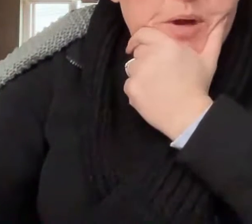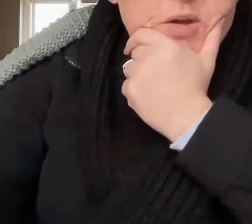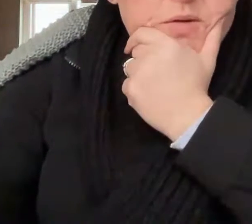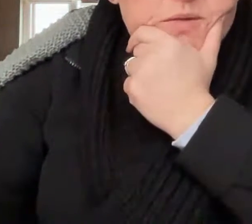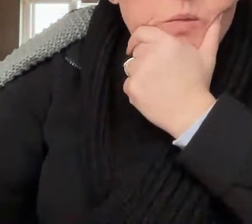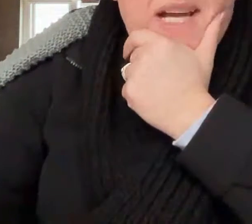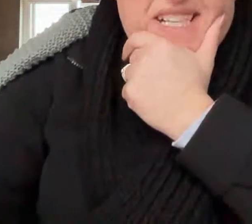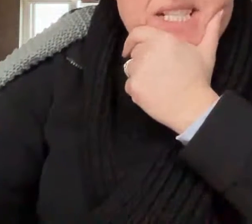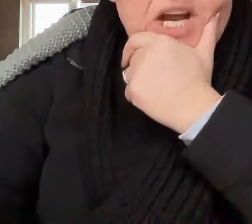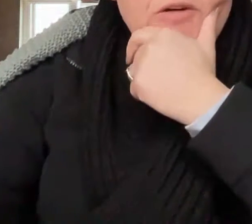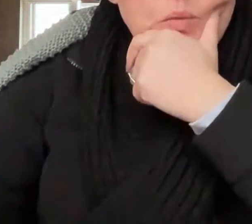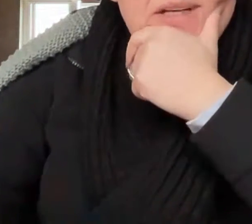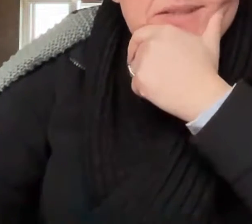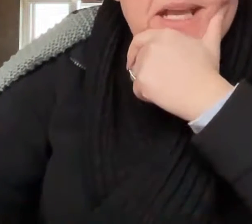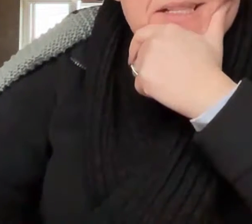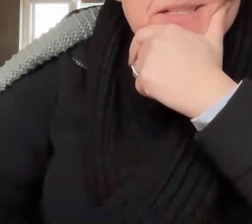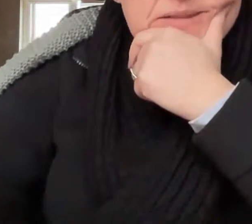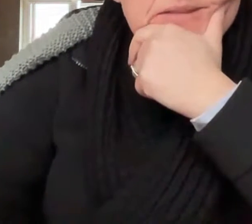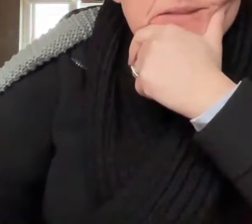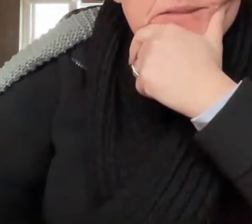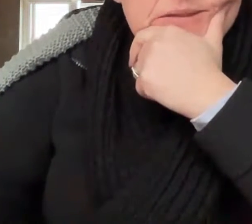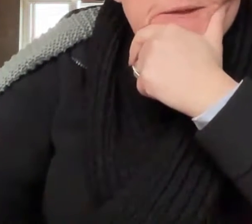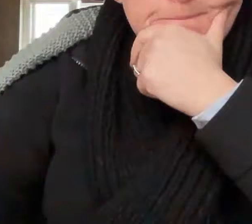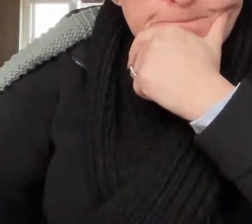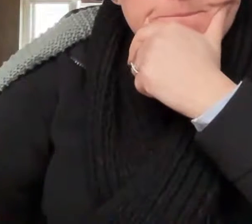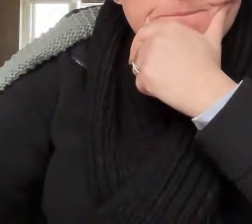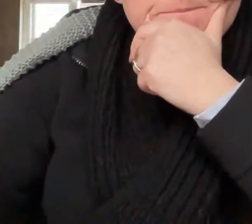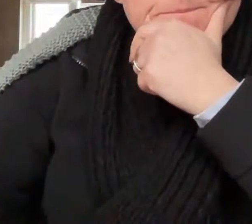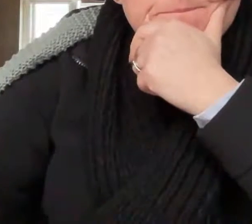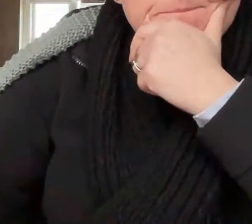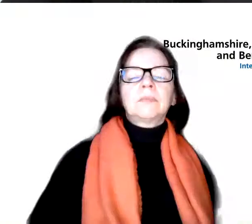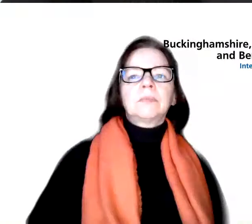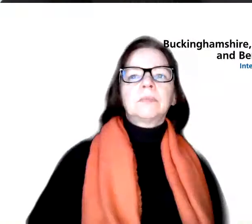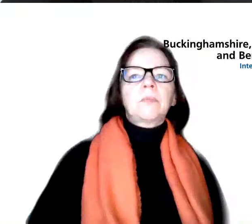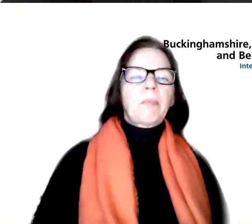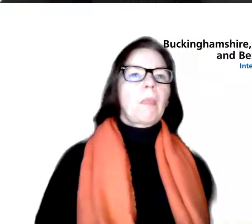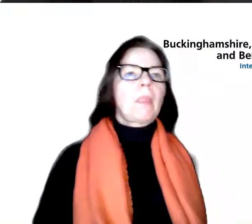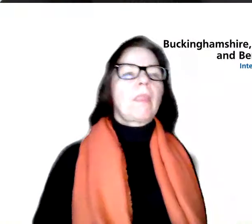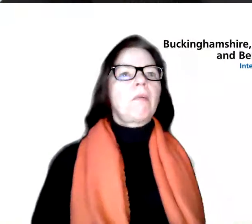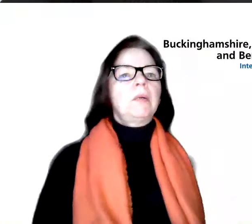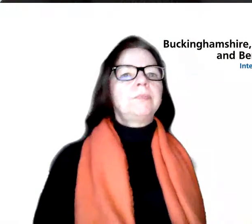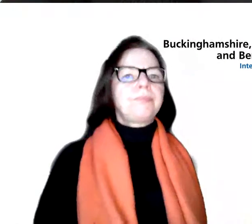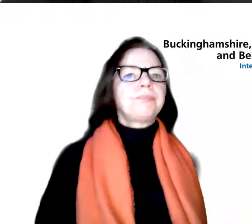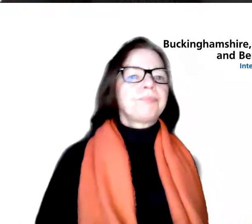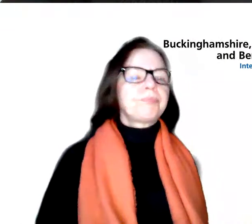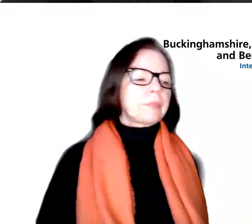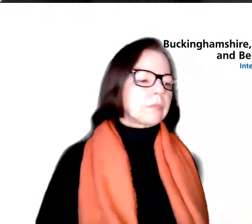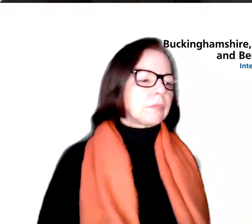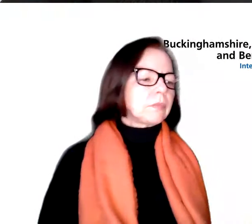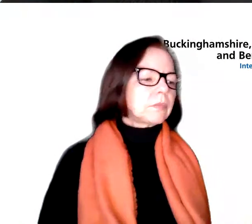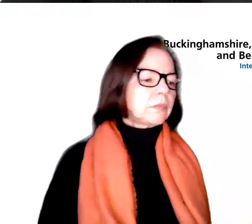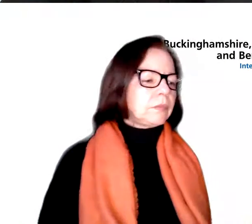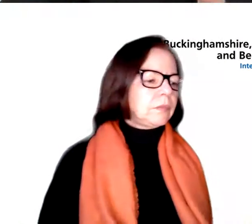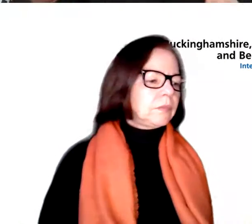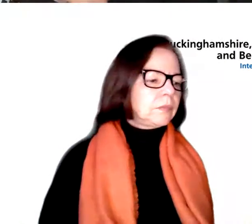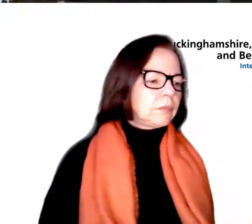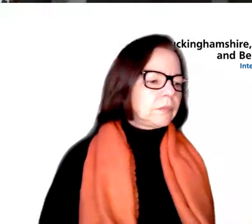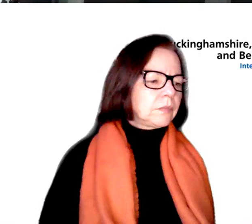Yeah, Dockerbo, whereas that's the current one, yes. Yes, so we do. It's quite a recent